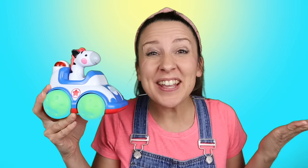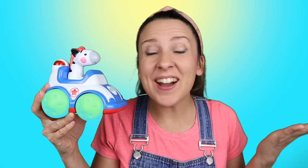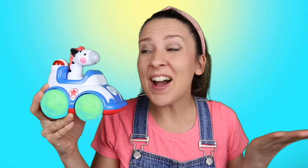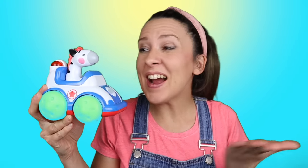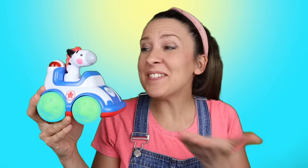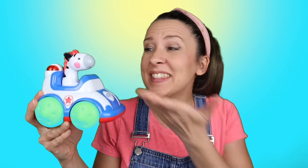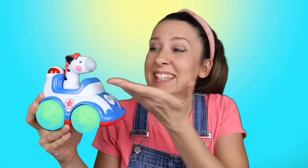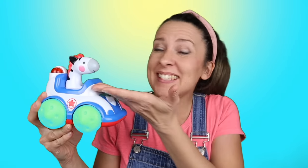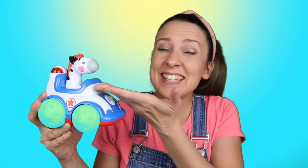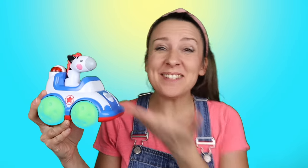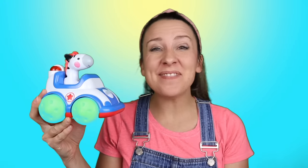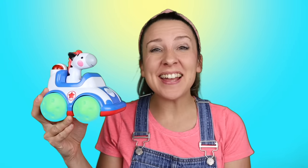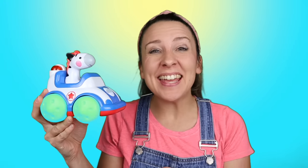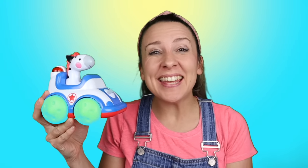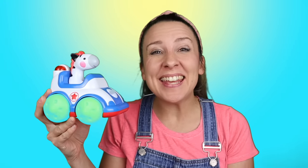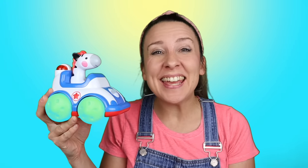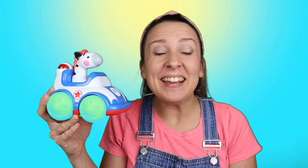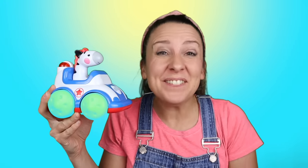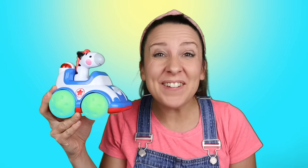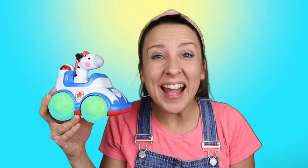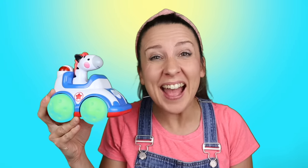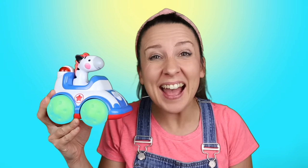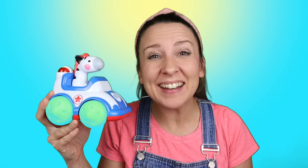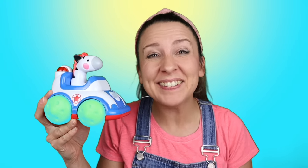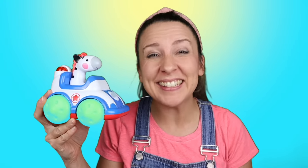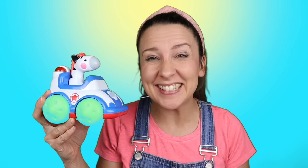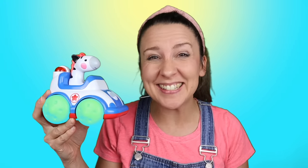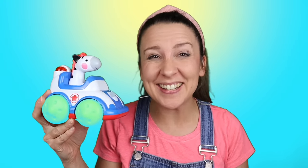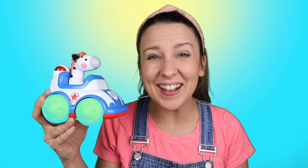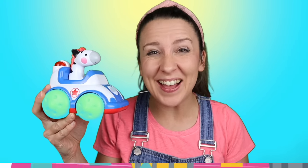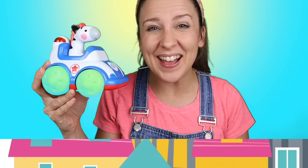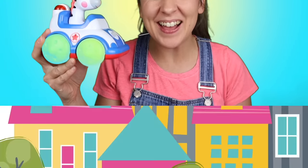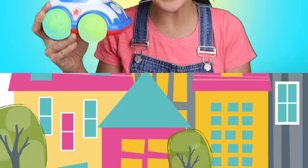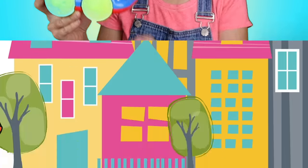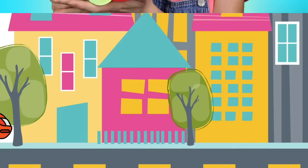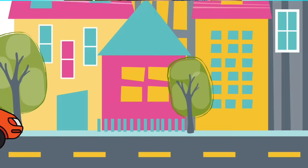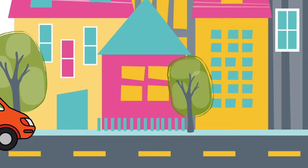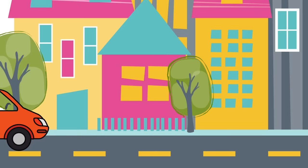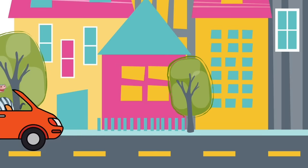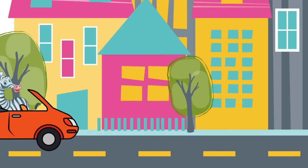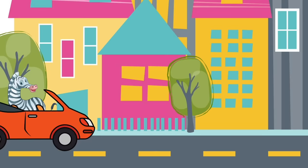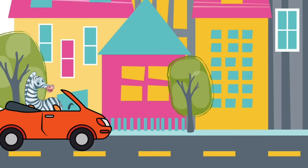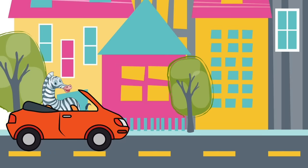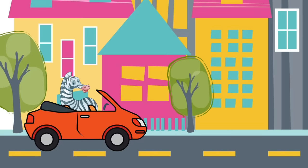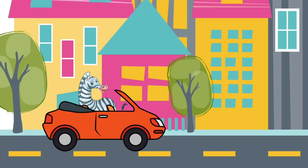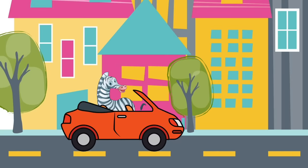A toy car with a zebra in it. Wow, good job!